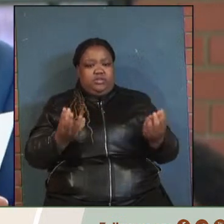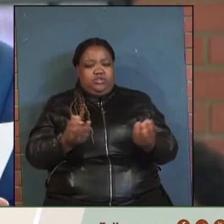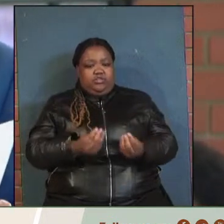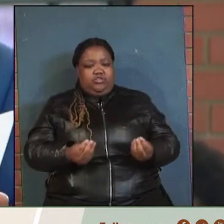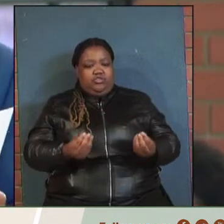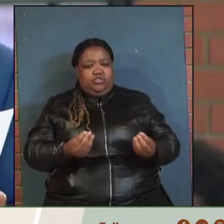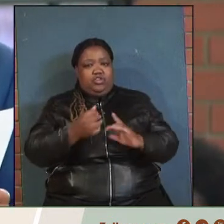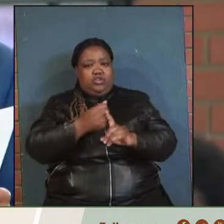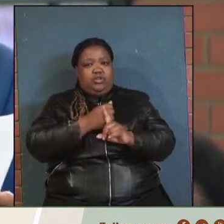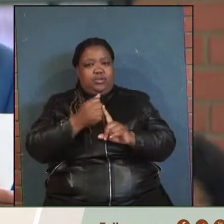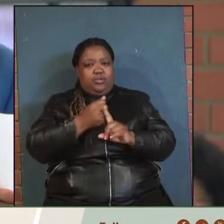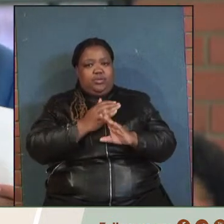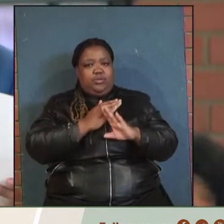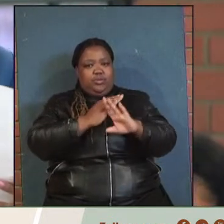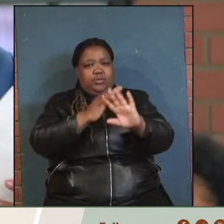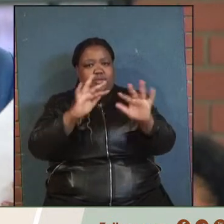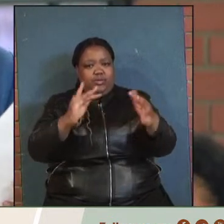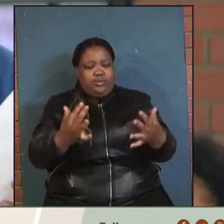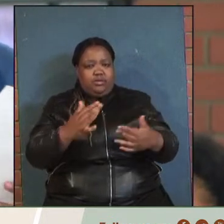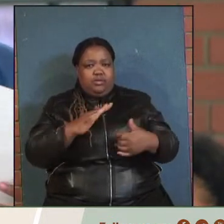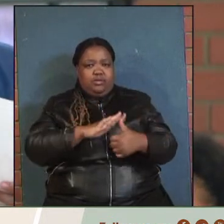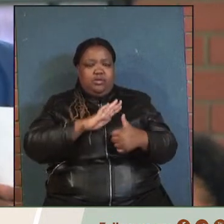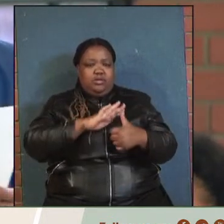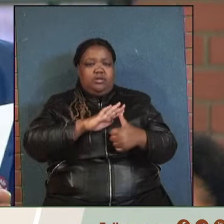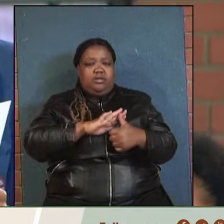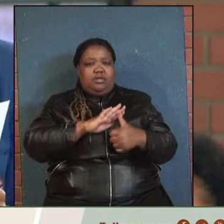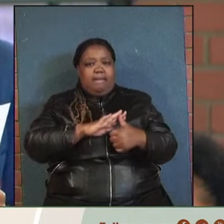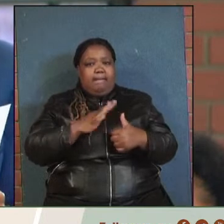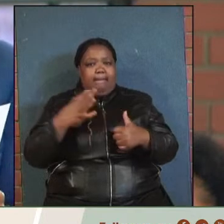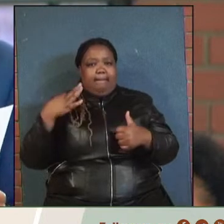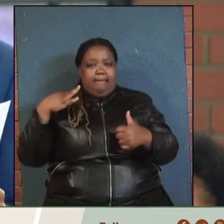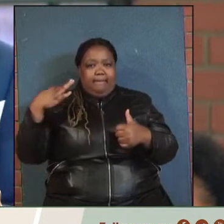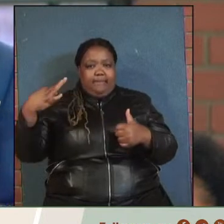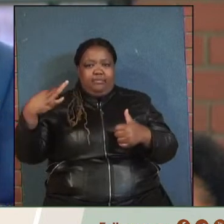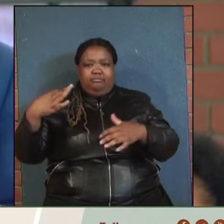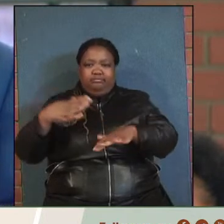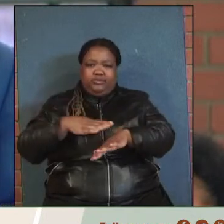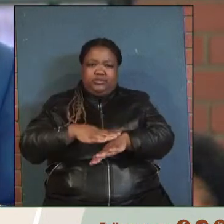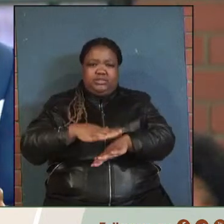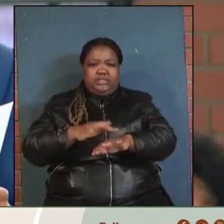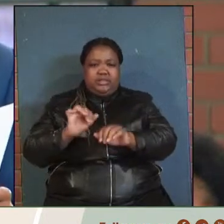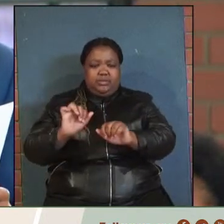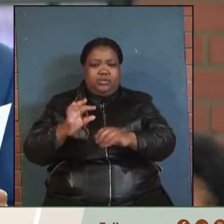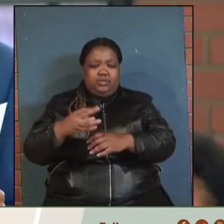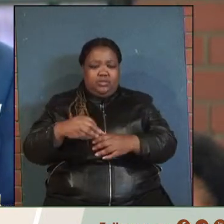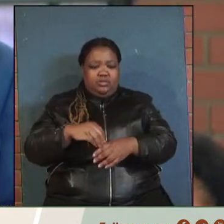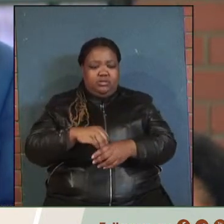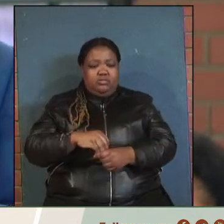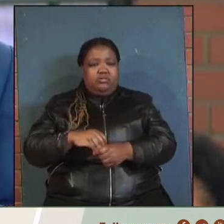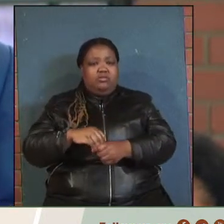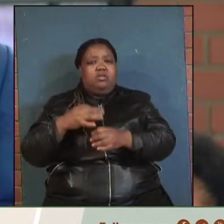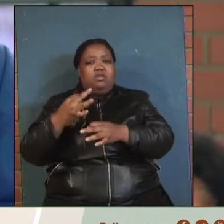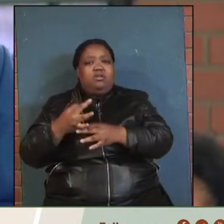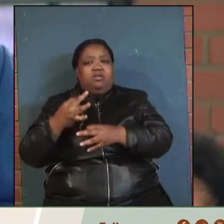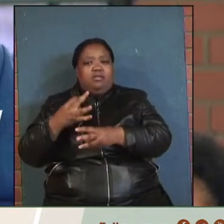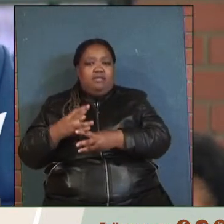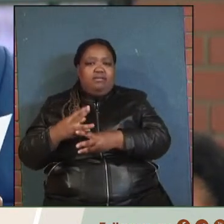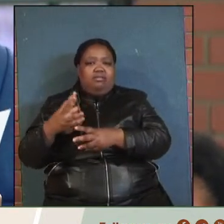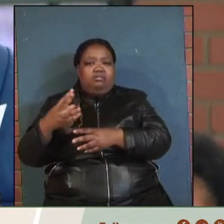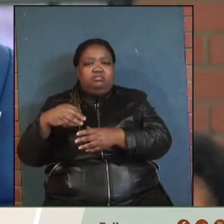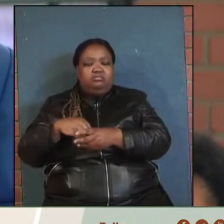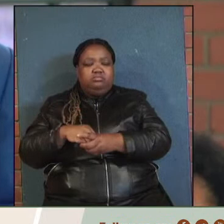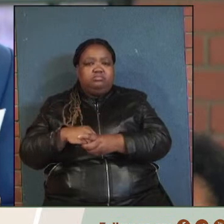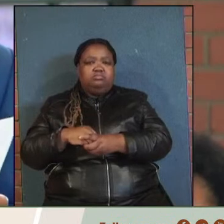abuse. Number one, volunteer your time. Get involved with other parents in your community.